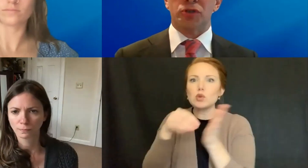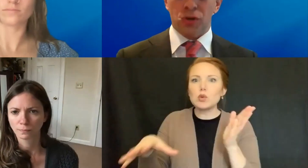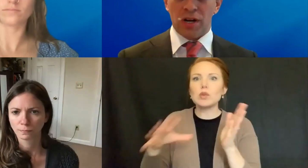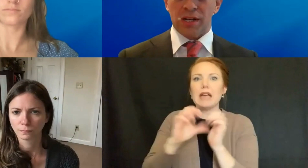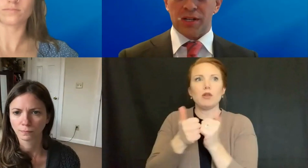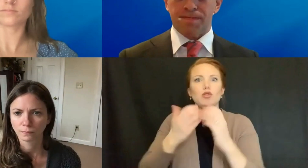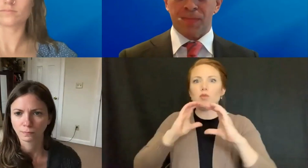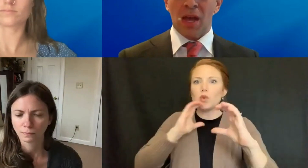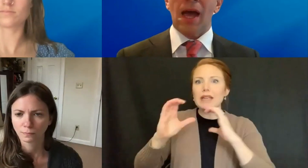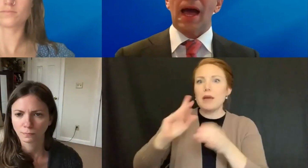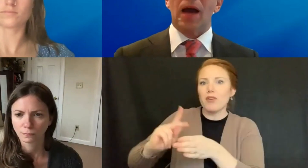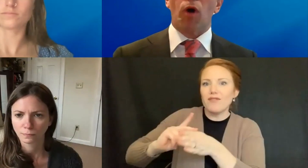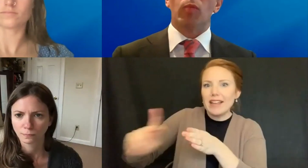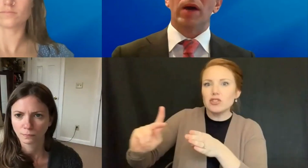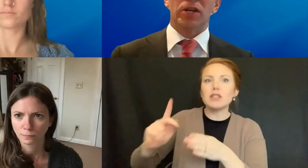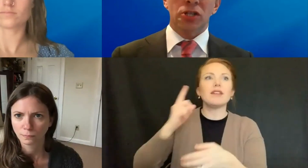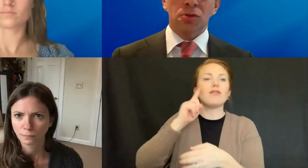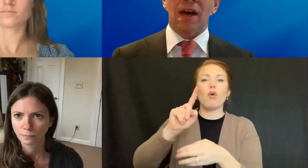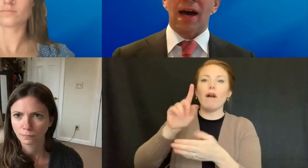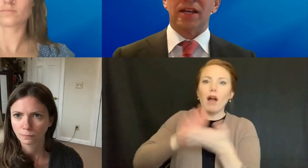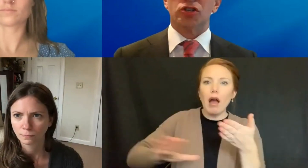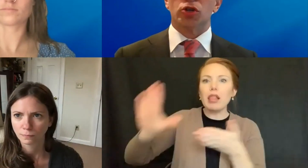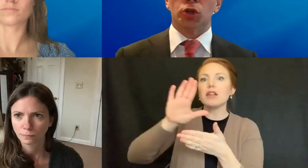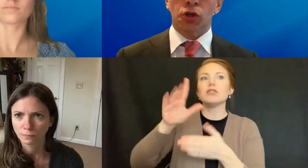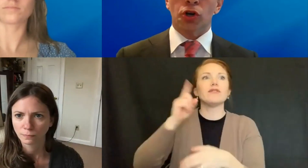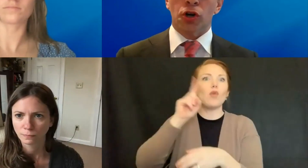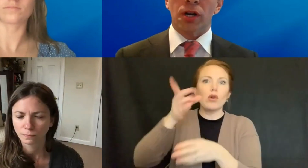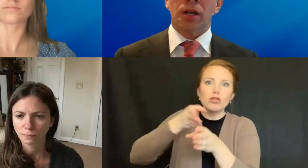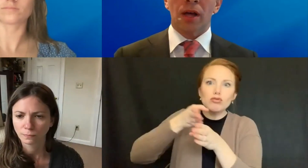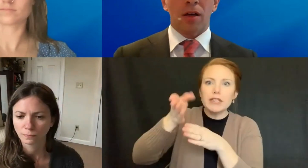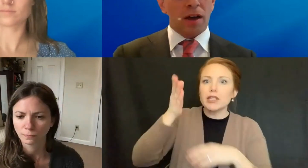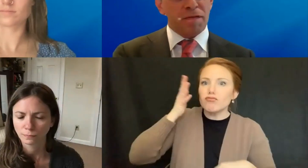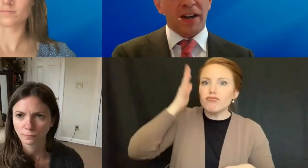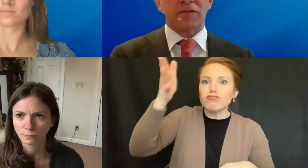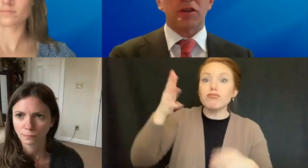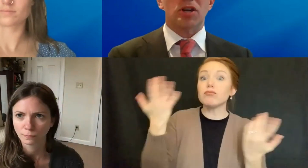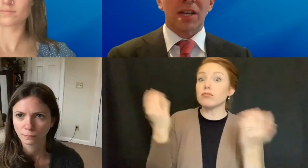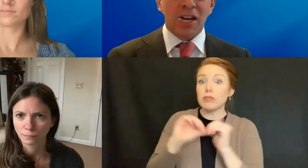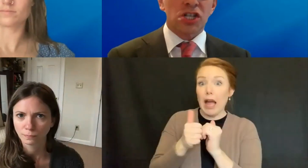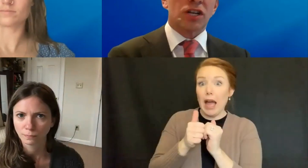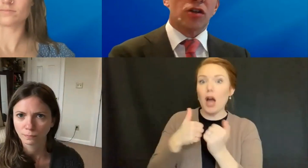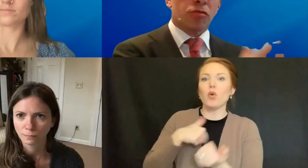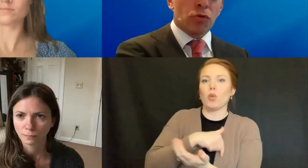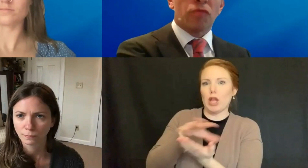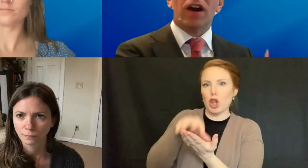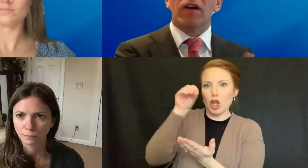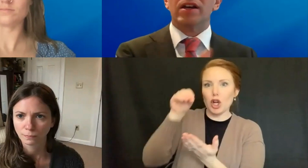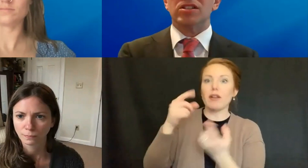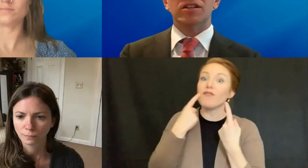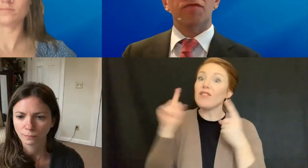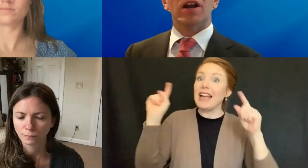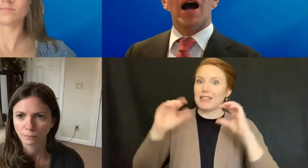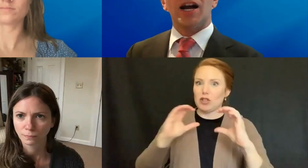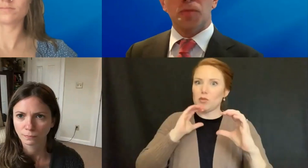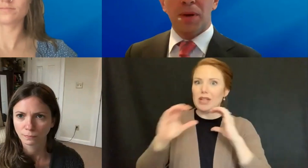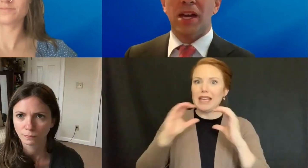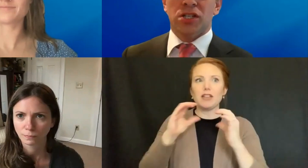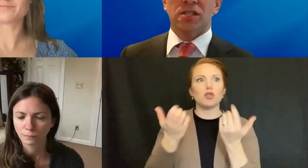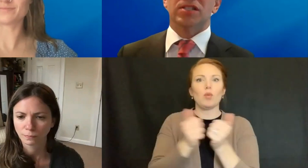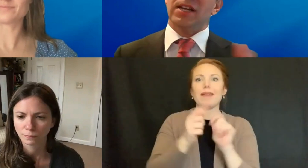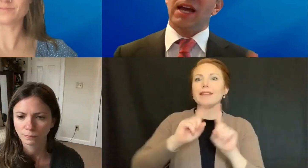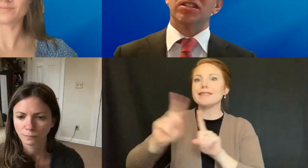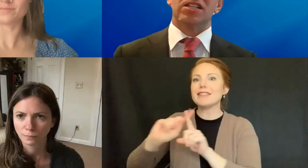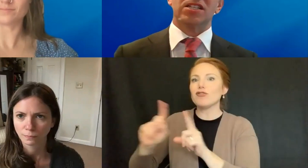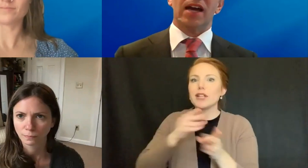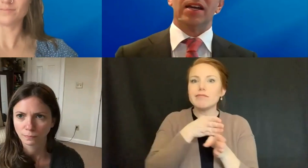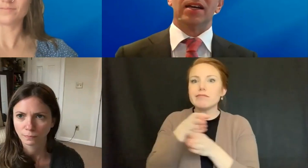career opportunities. And one way we do that is to learn effective communication through various different